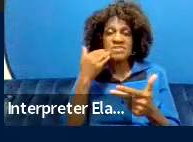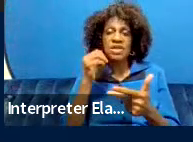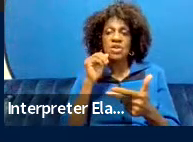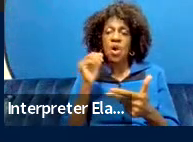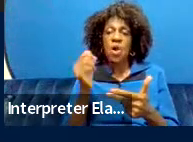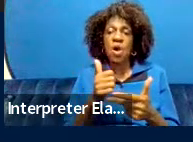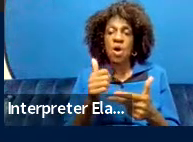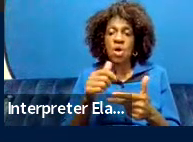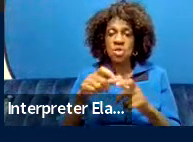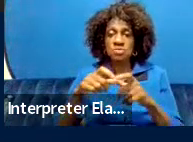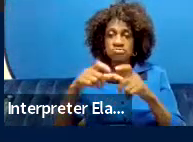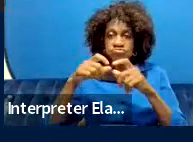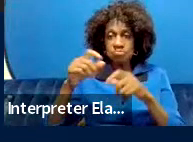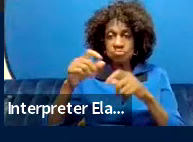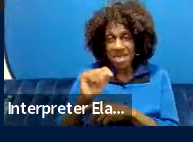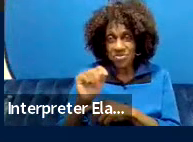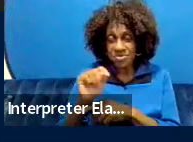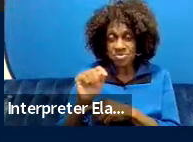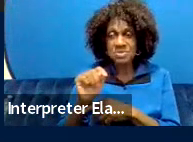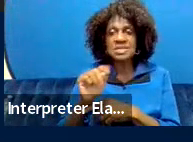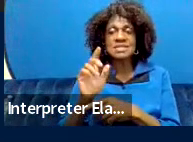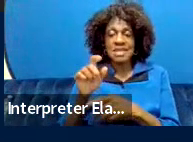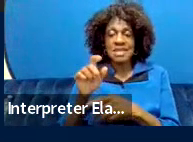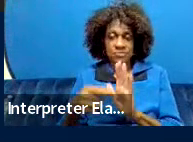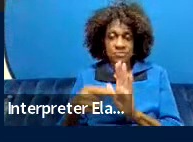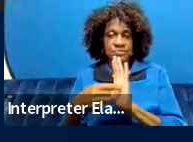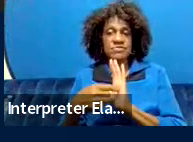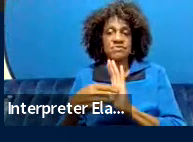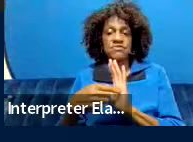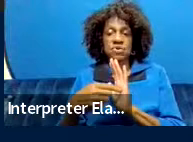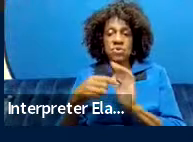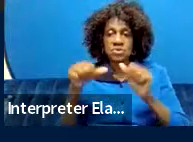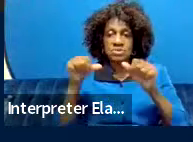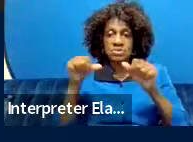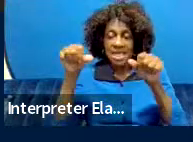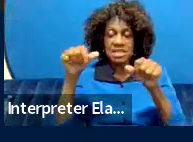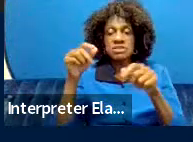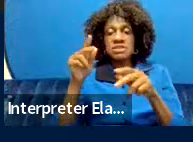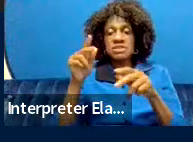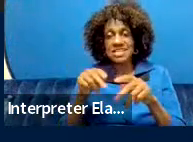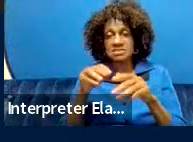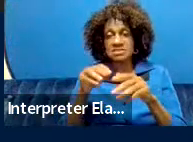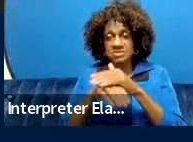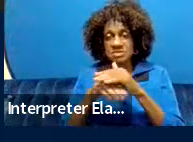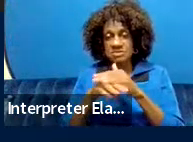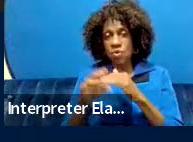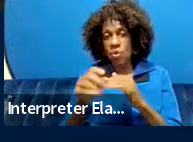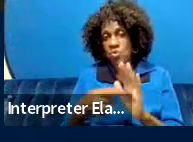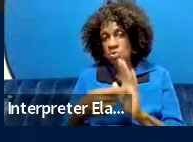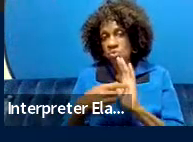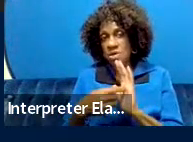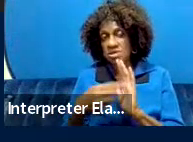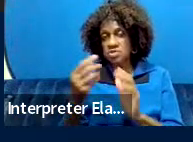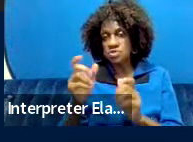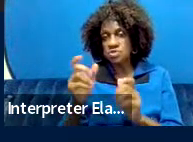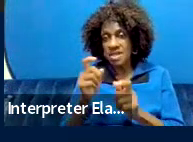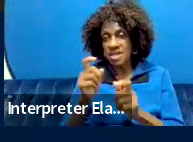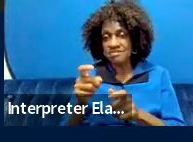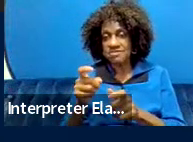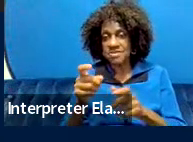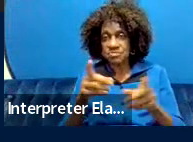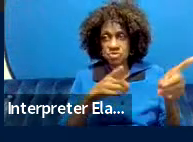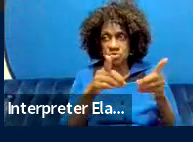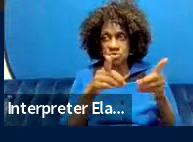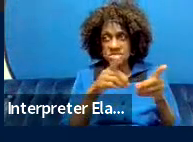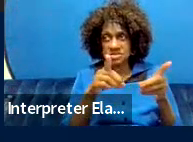rooms are accessible, there would be some required signage for the ones that are accessible, or required signage to give directions from